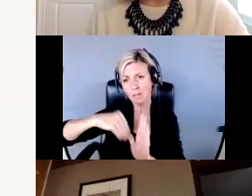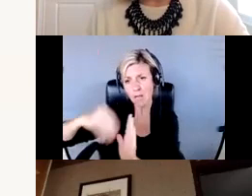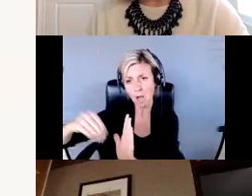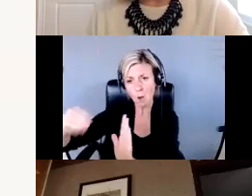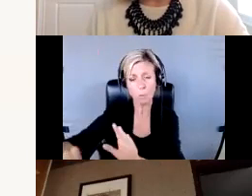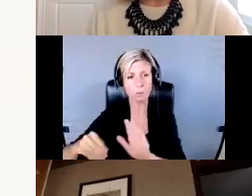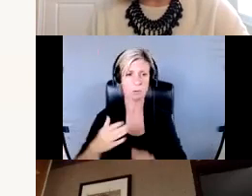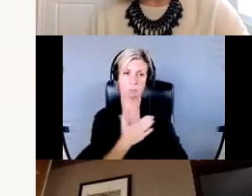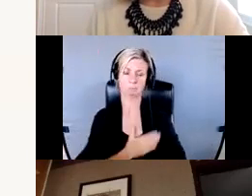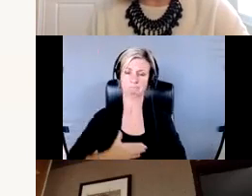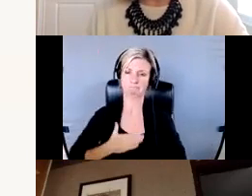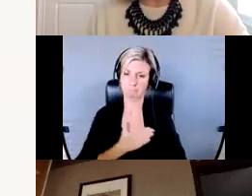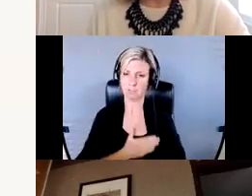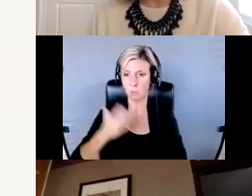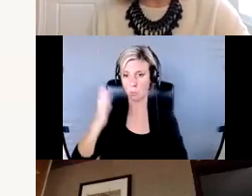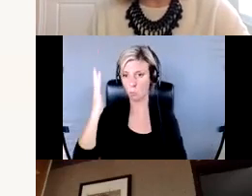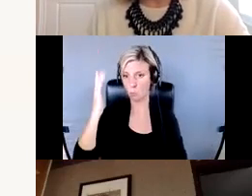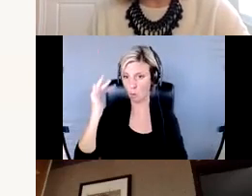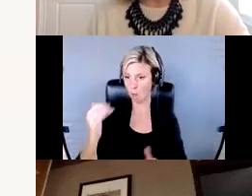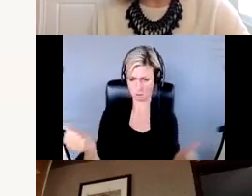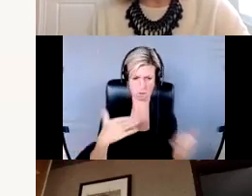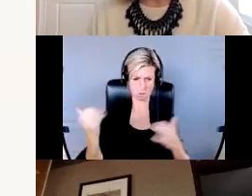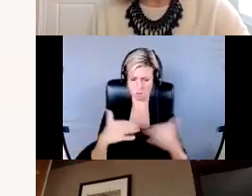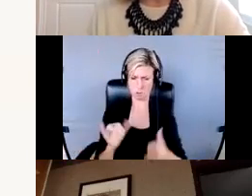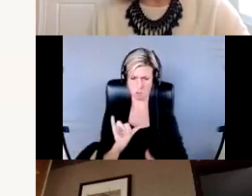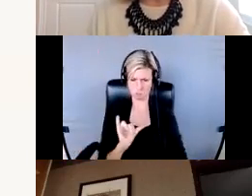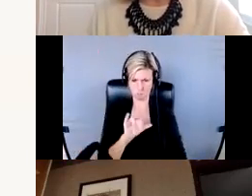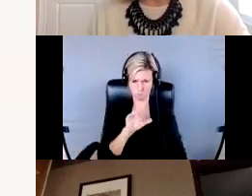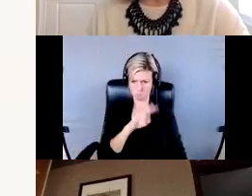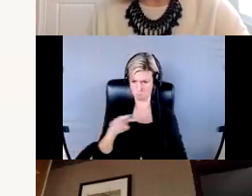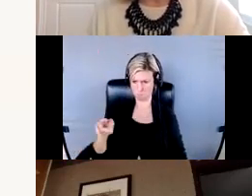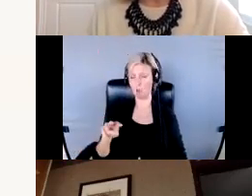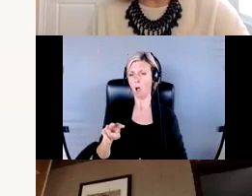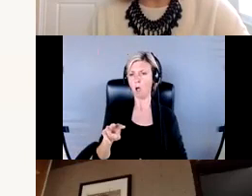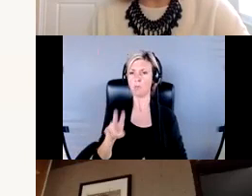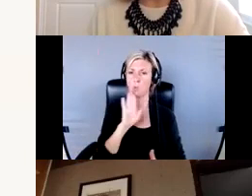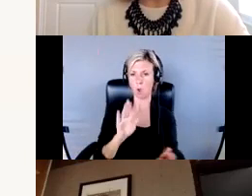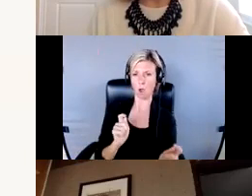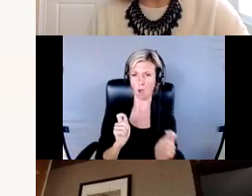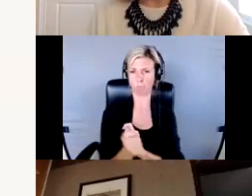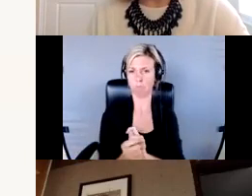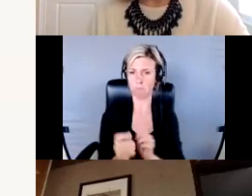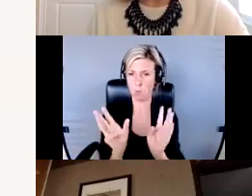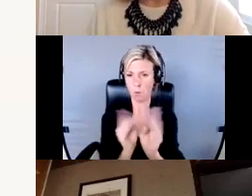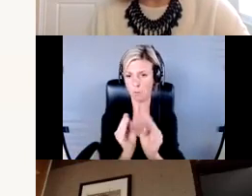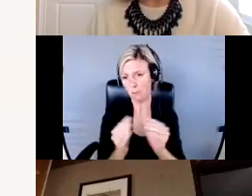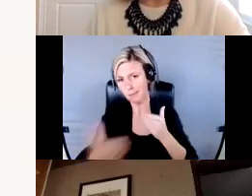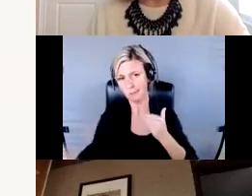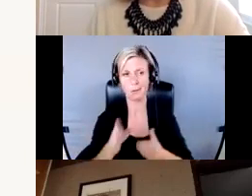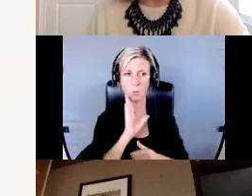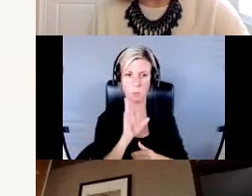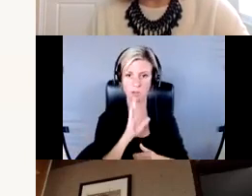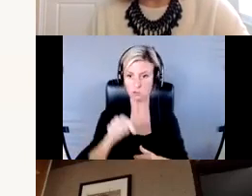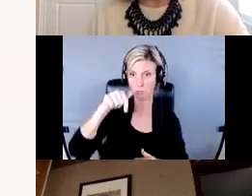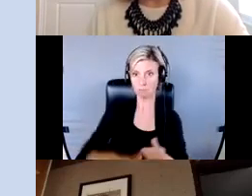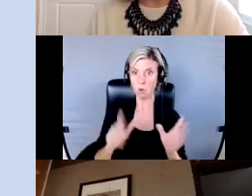our upcoming webinars around what we're hearing from you. So please take the time. The box will automatically pop up when we're done